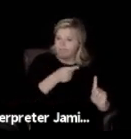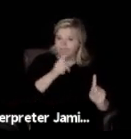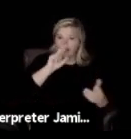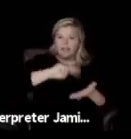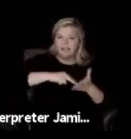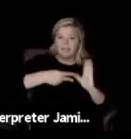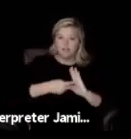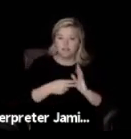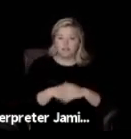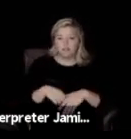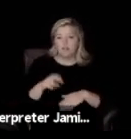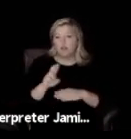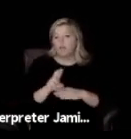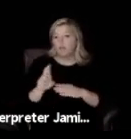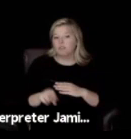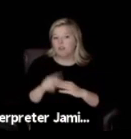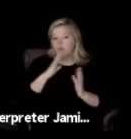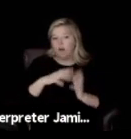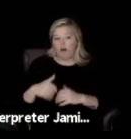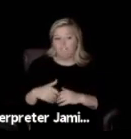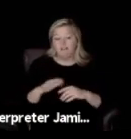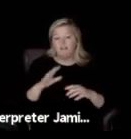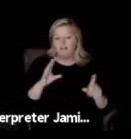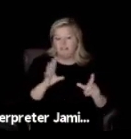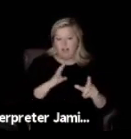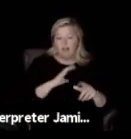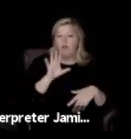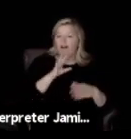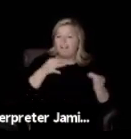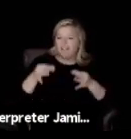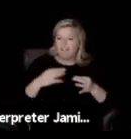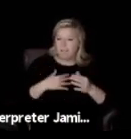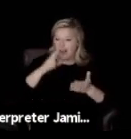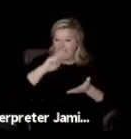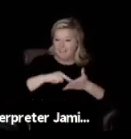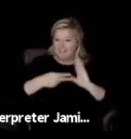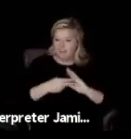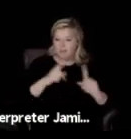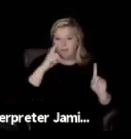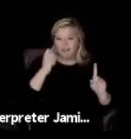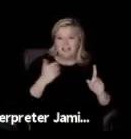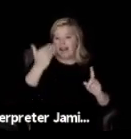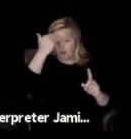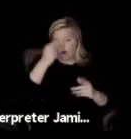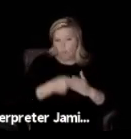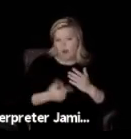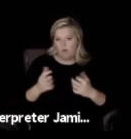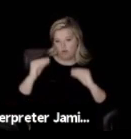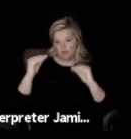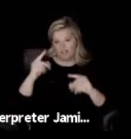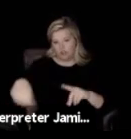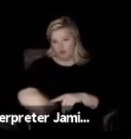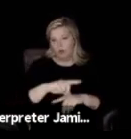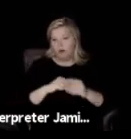the results off. But I'll tell you what my intention is, because I know what I want for you. And that is to get